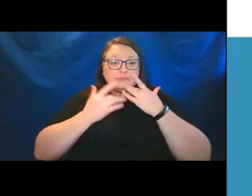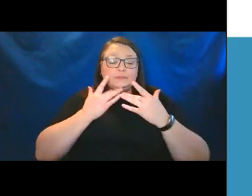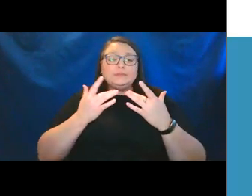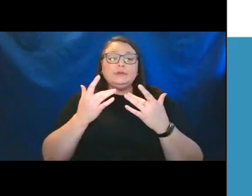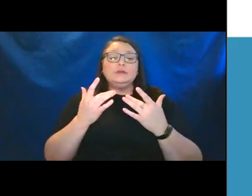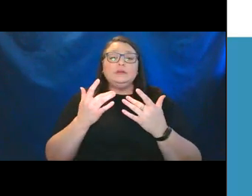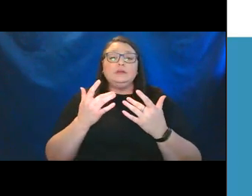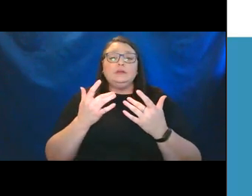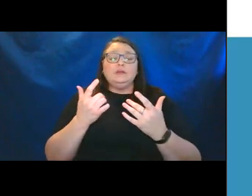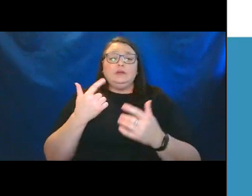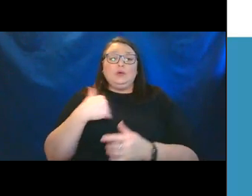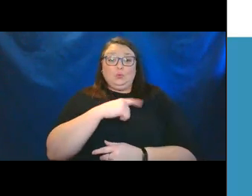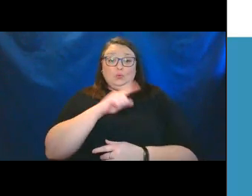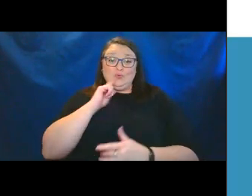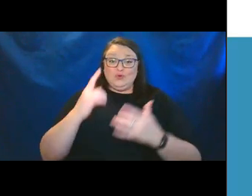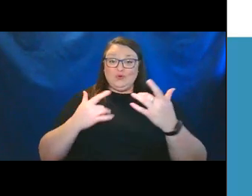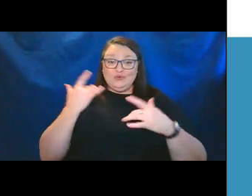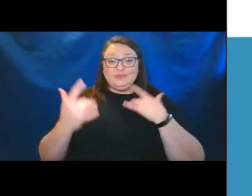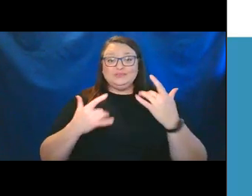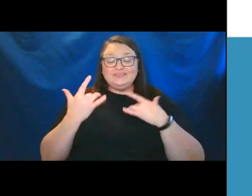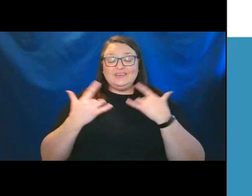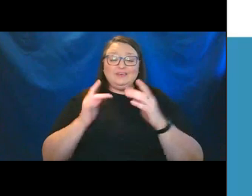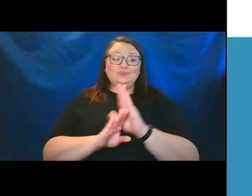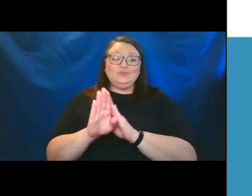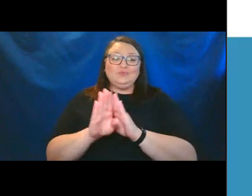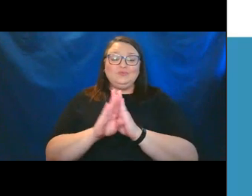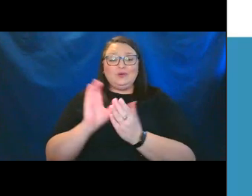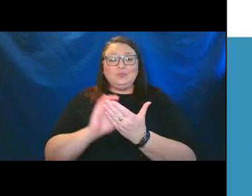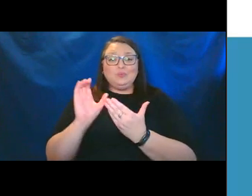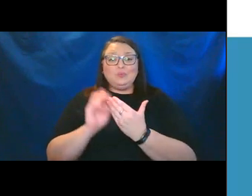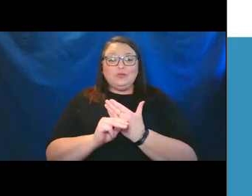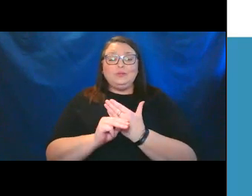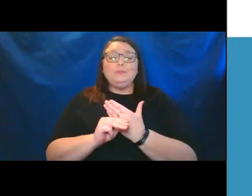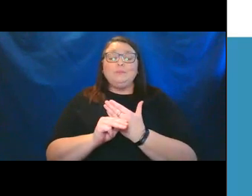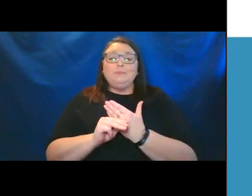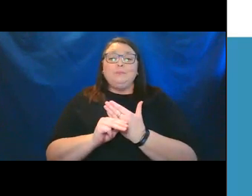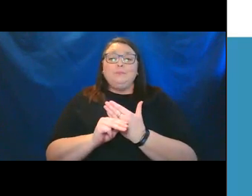we are excited to develop curriculum to